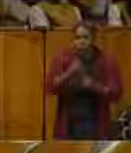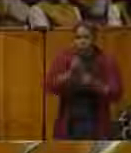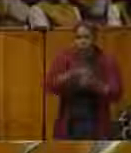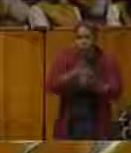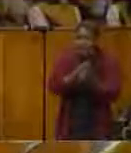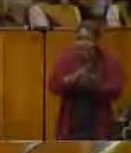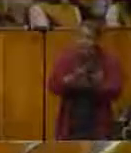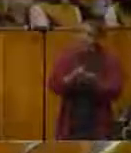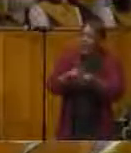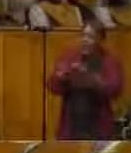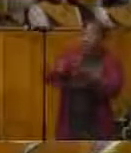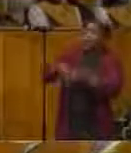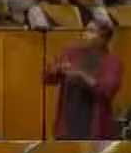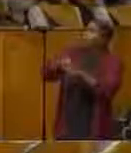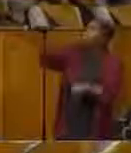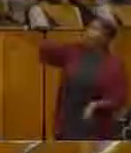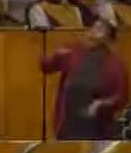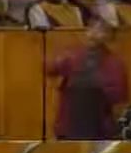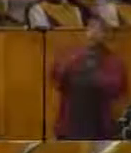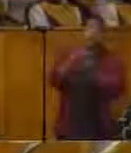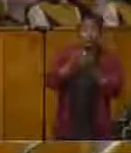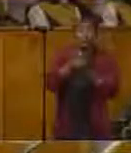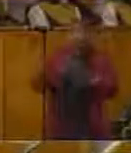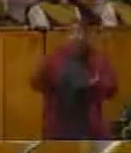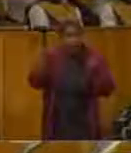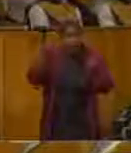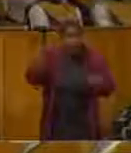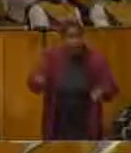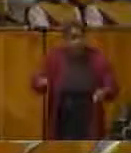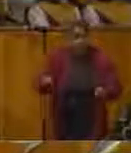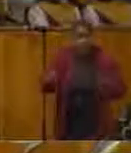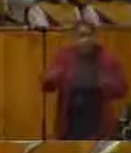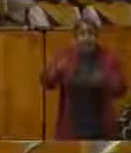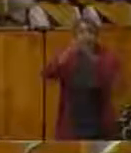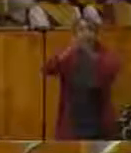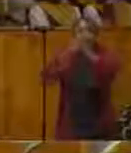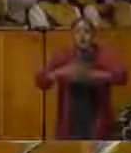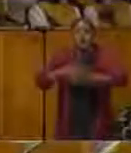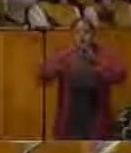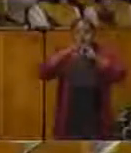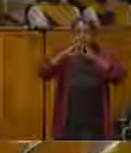you depend on me. When you do that, it's idolatry.